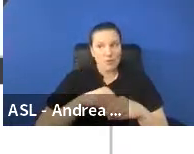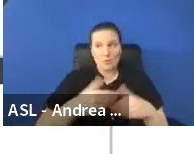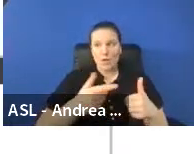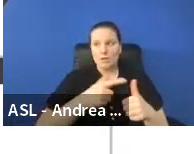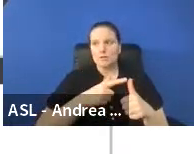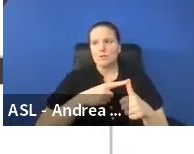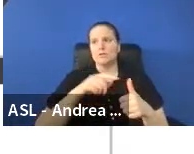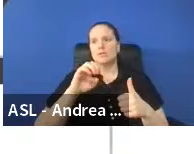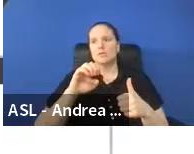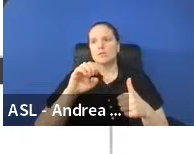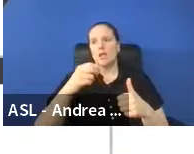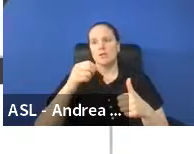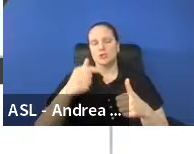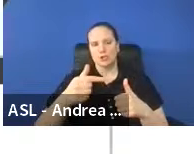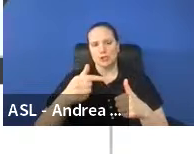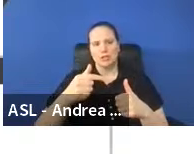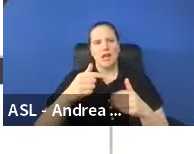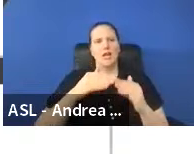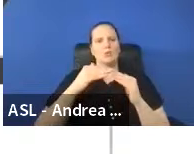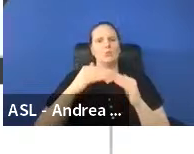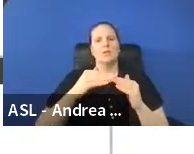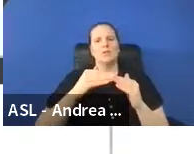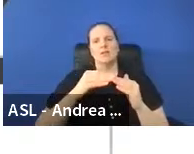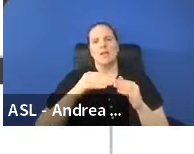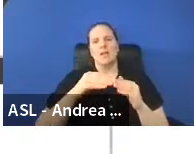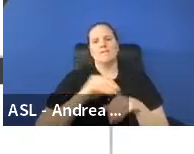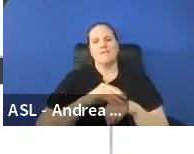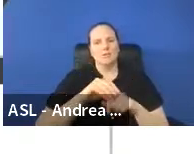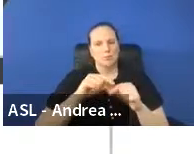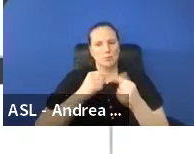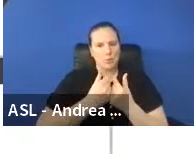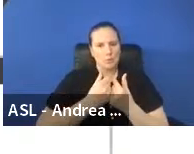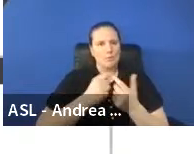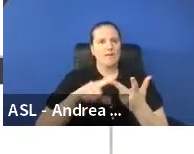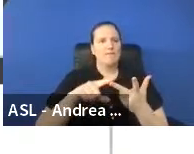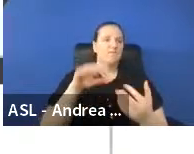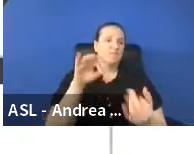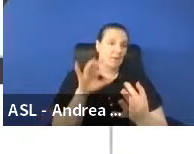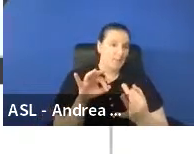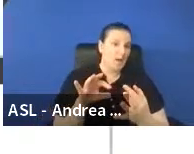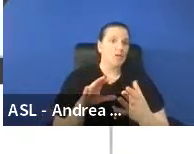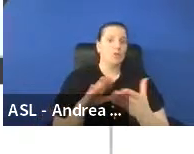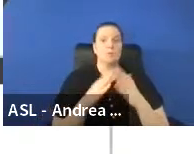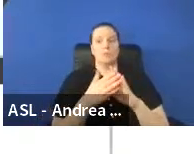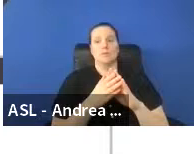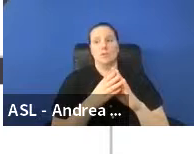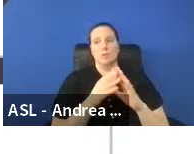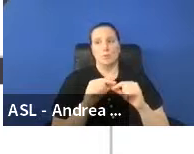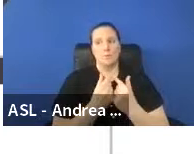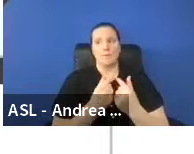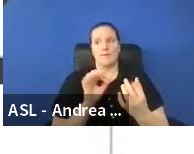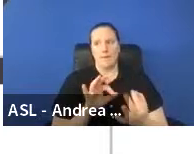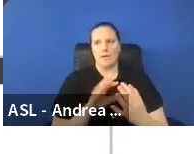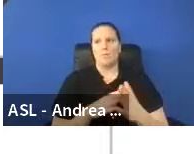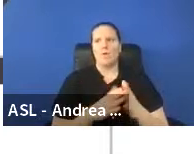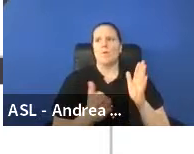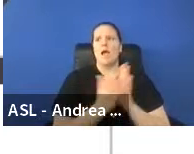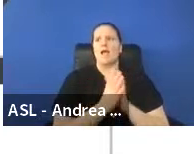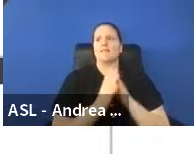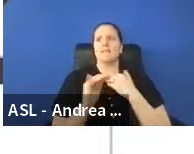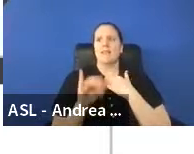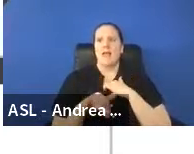is EHE, Equity Advisory Group, and Community Advisory Group feedback. We will be asking them